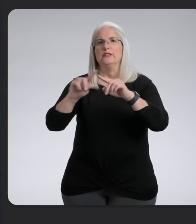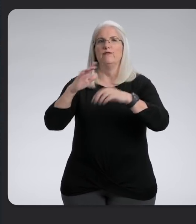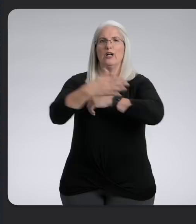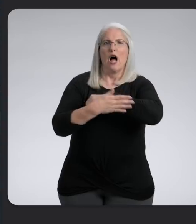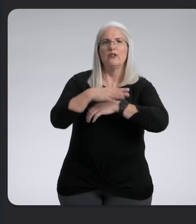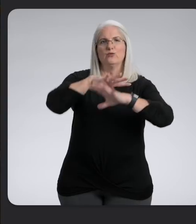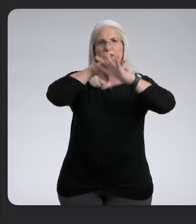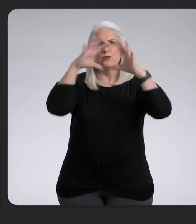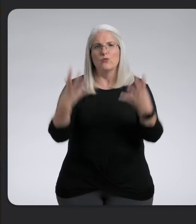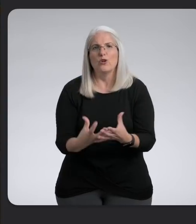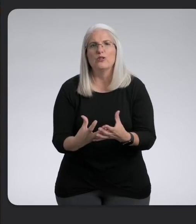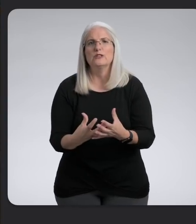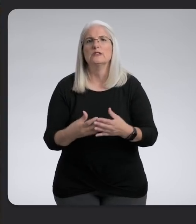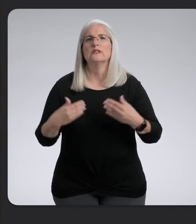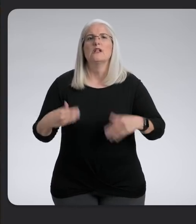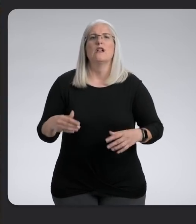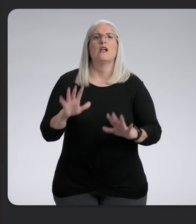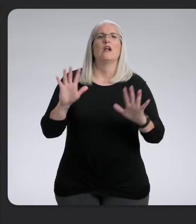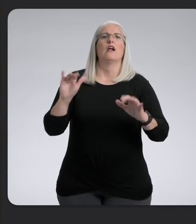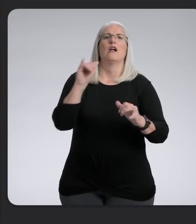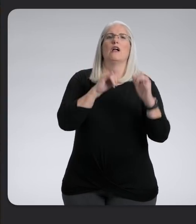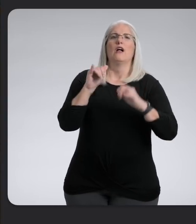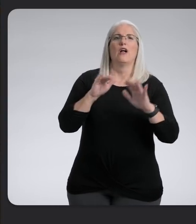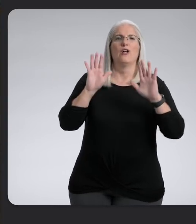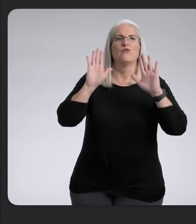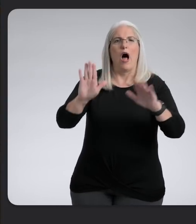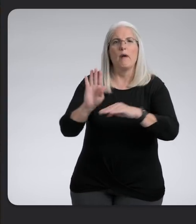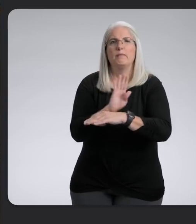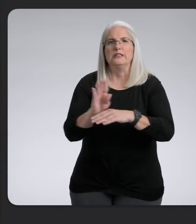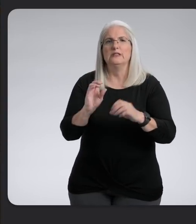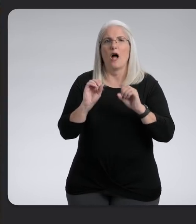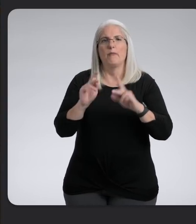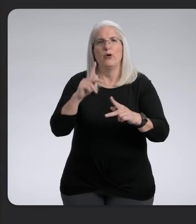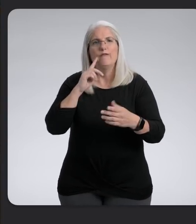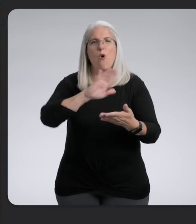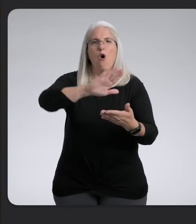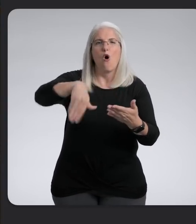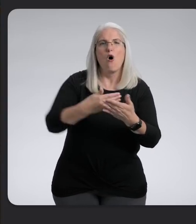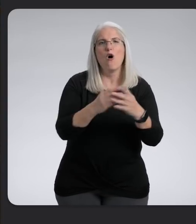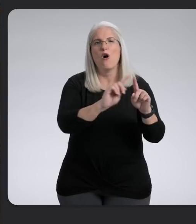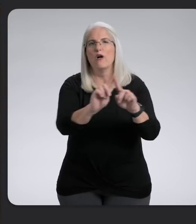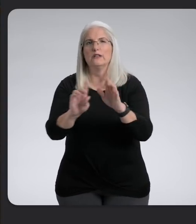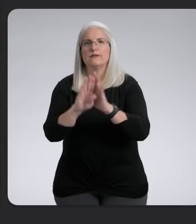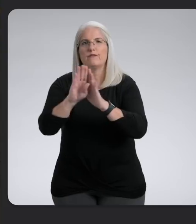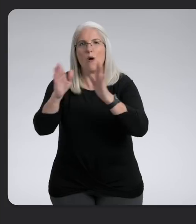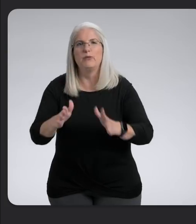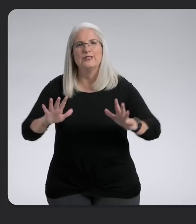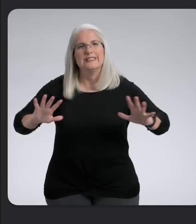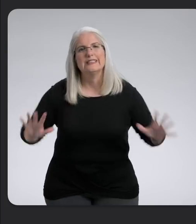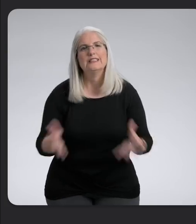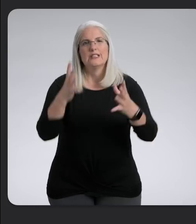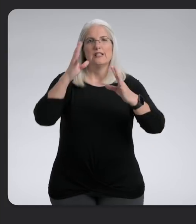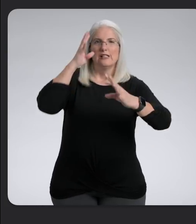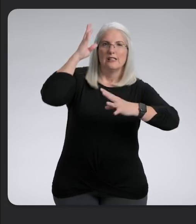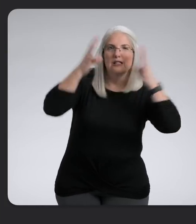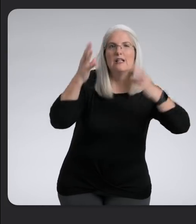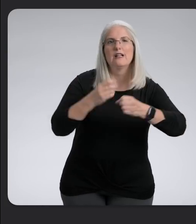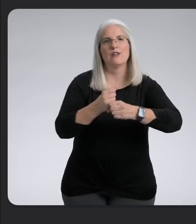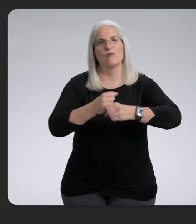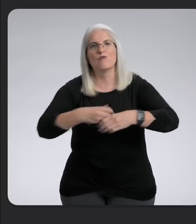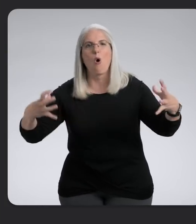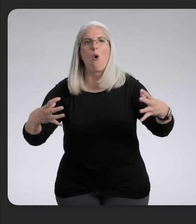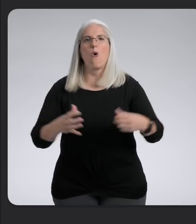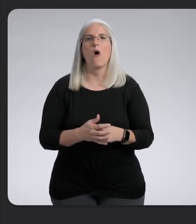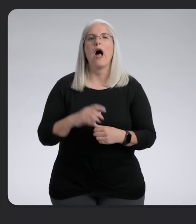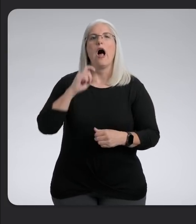it a great business opportunity for all developers and an engine for innovation and growth. And Apple has now paid